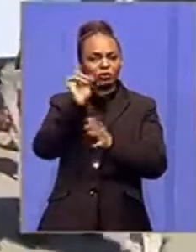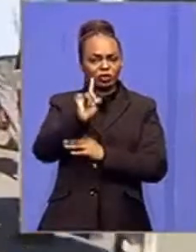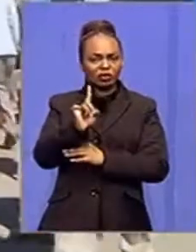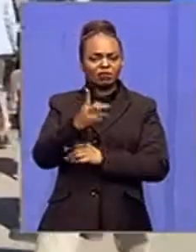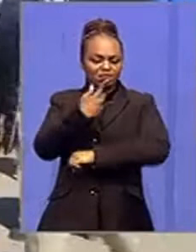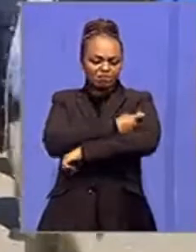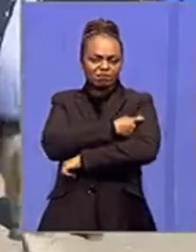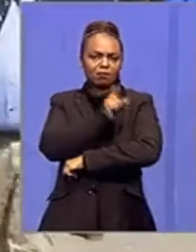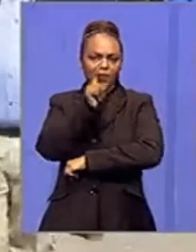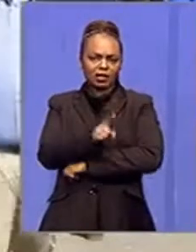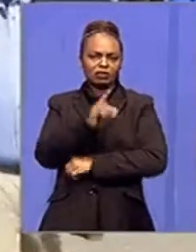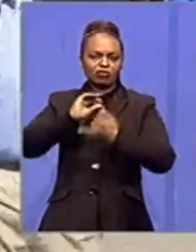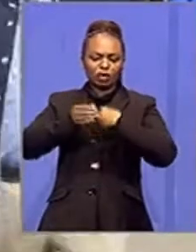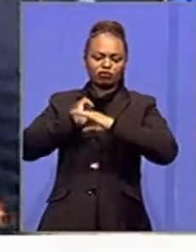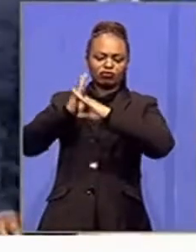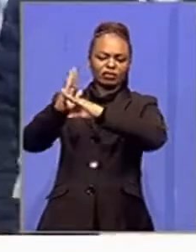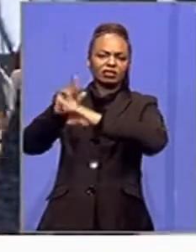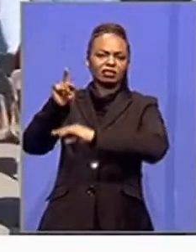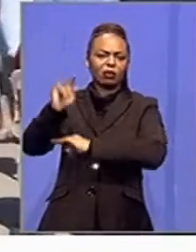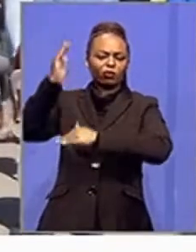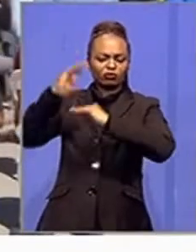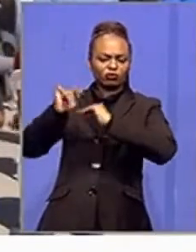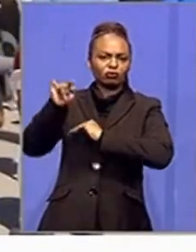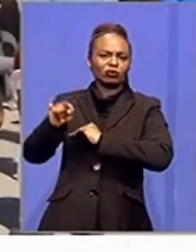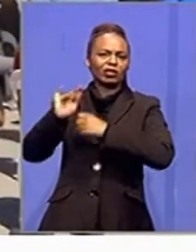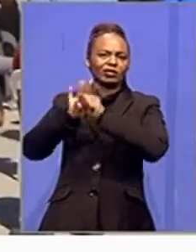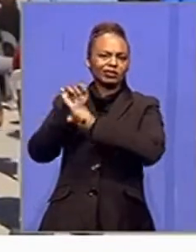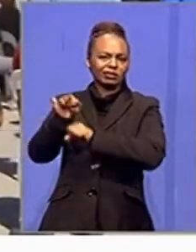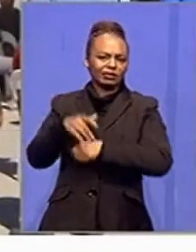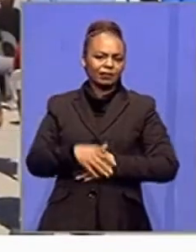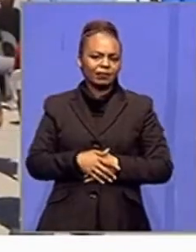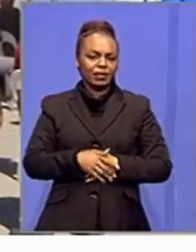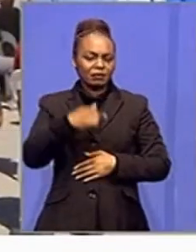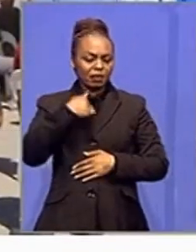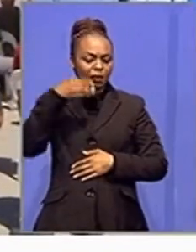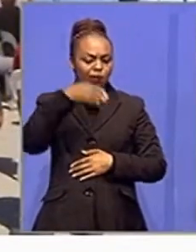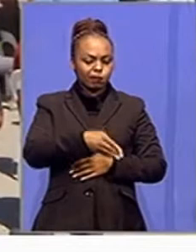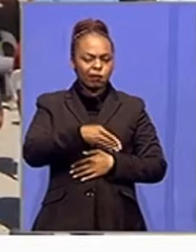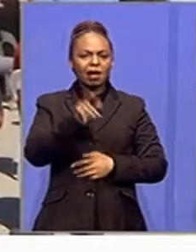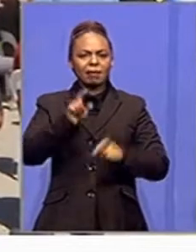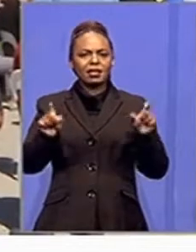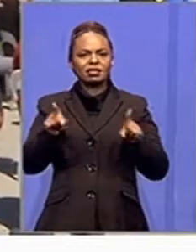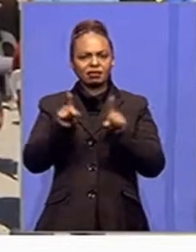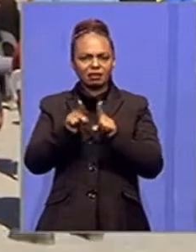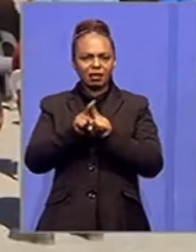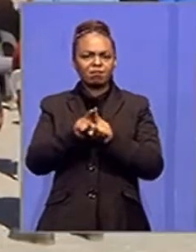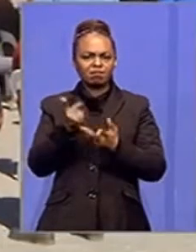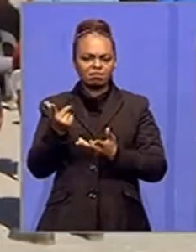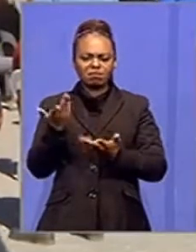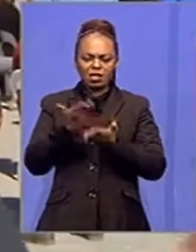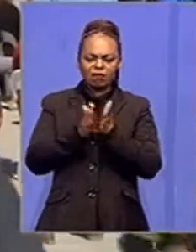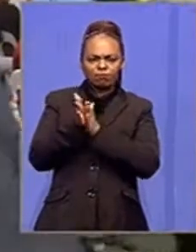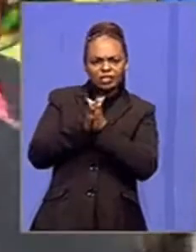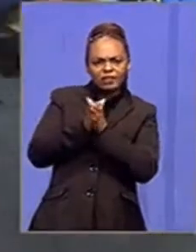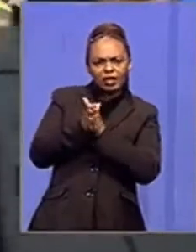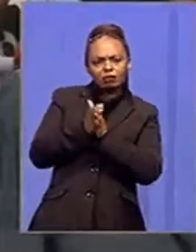Ke kuša gore go baga ka mo go tla thuša batho ka moka gore le bona ba kwe ba na le maatla a